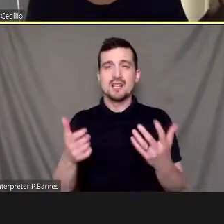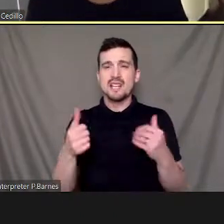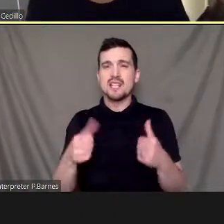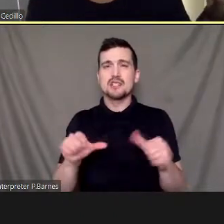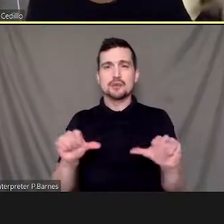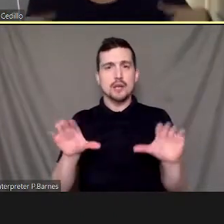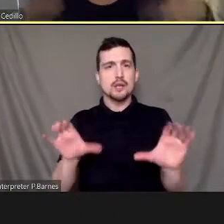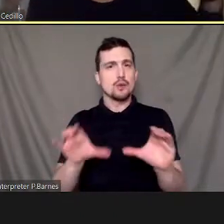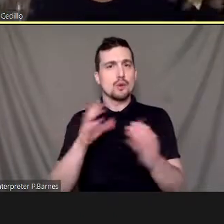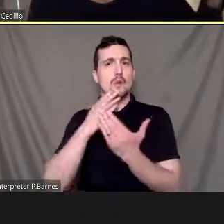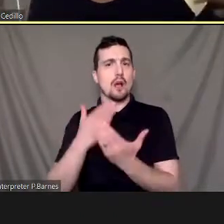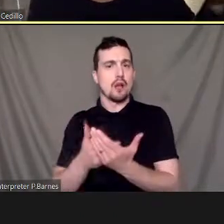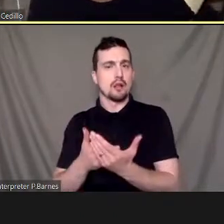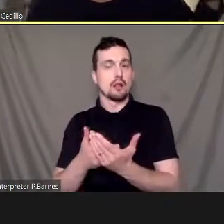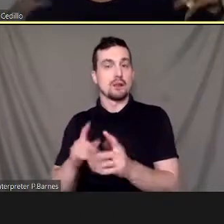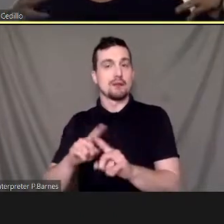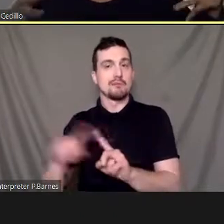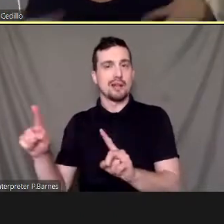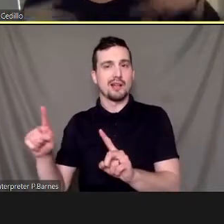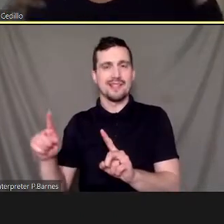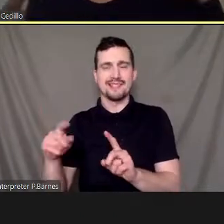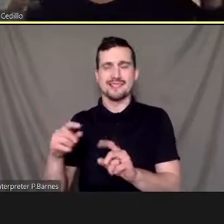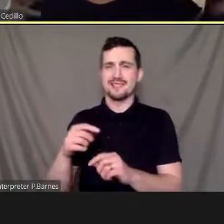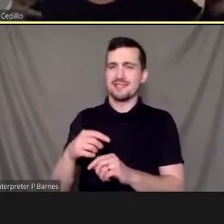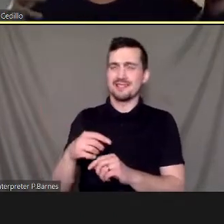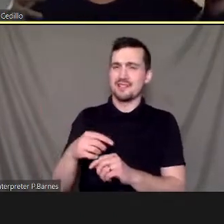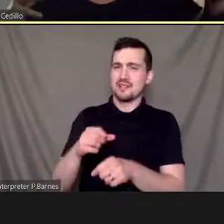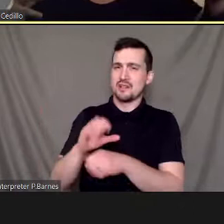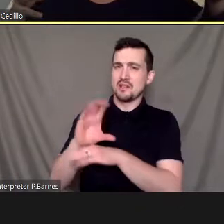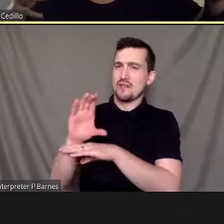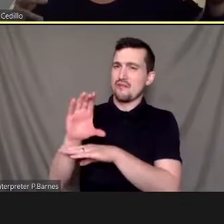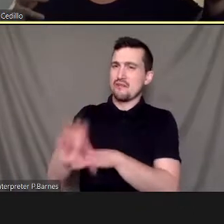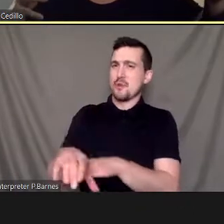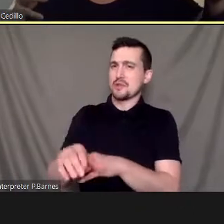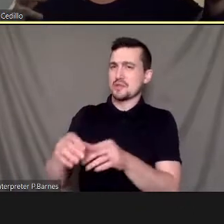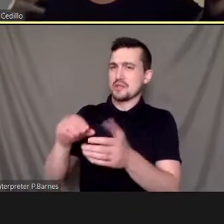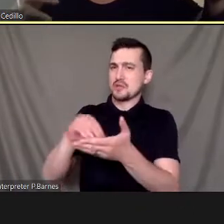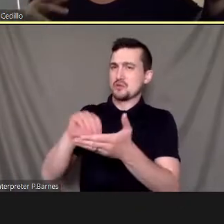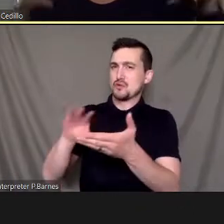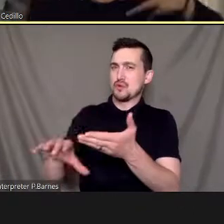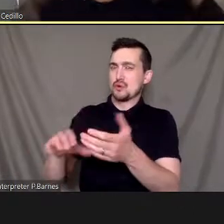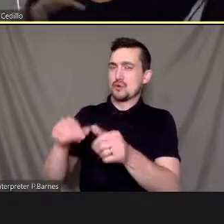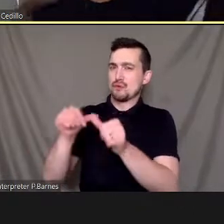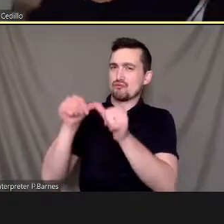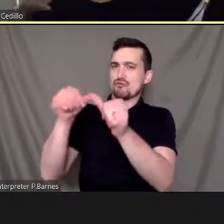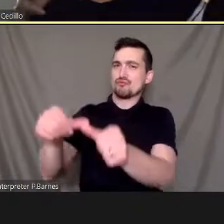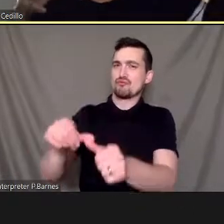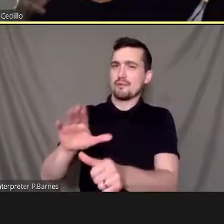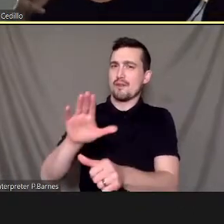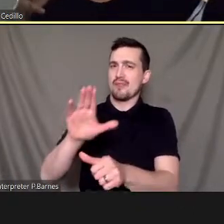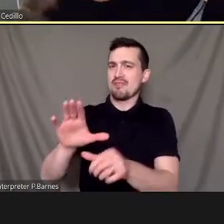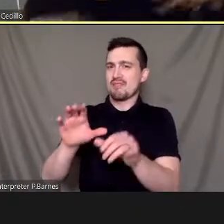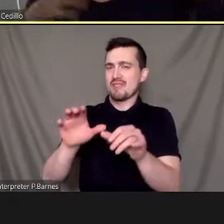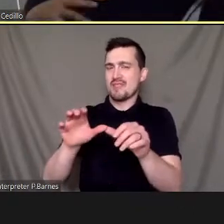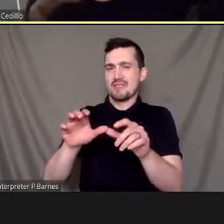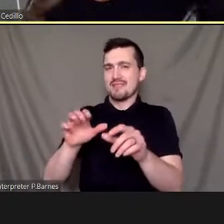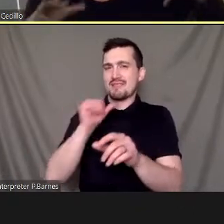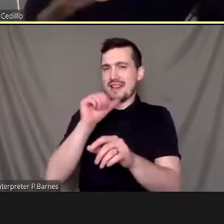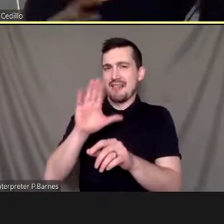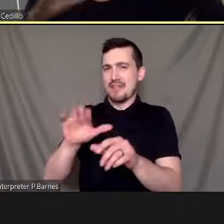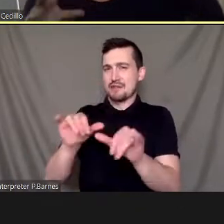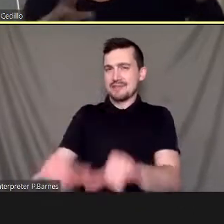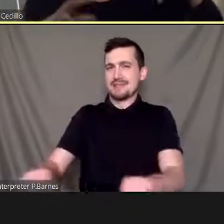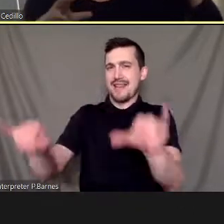well, but again, it's holding students to particular standards where they might